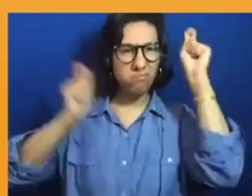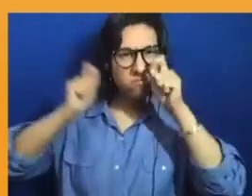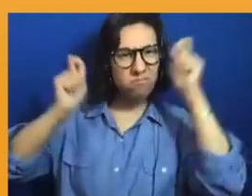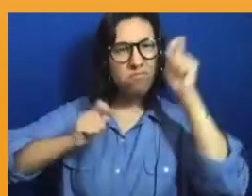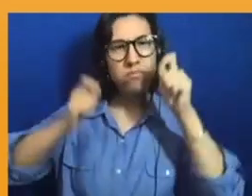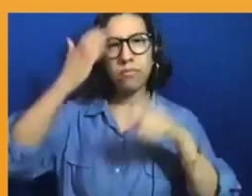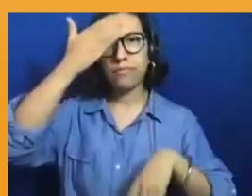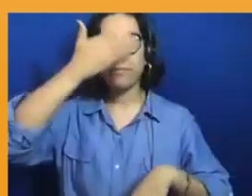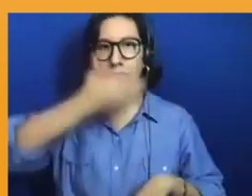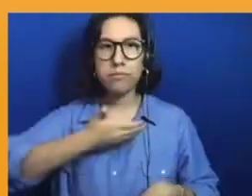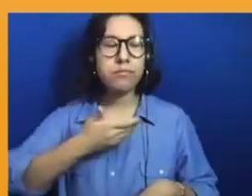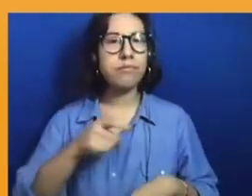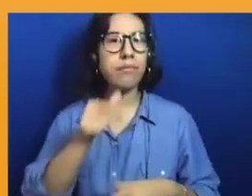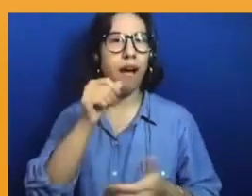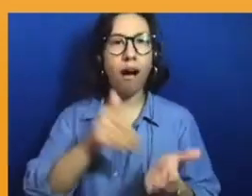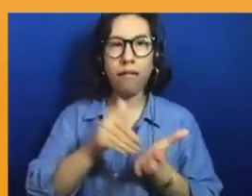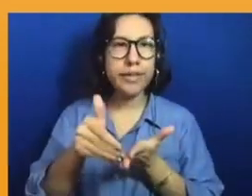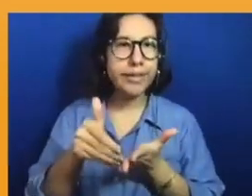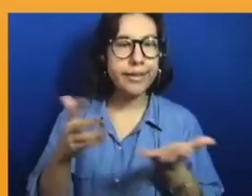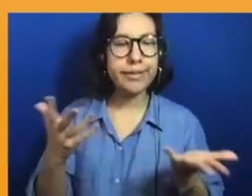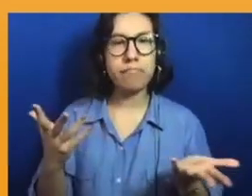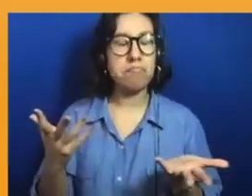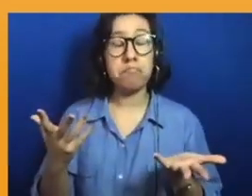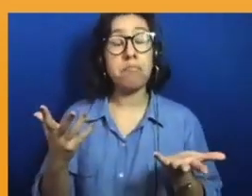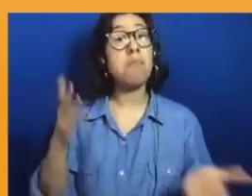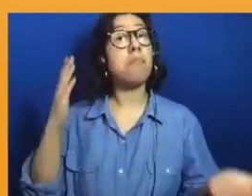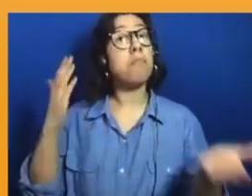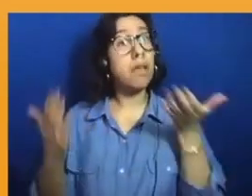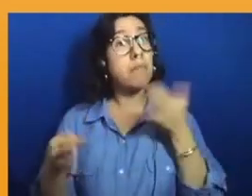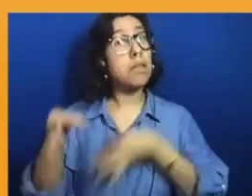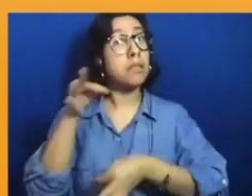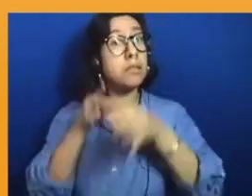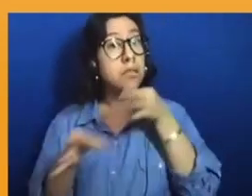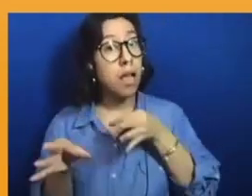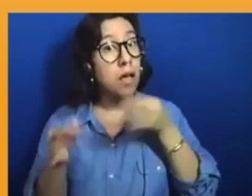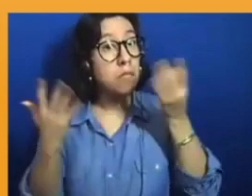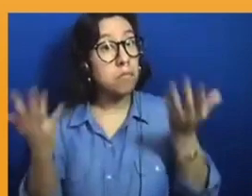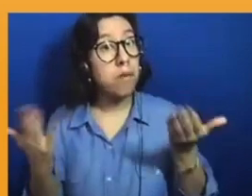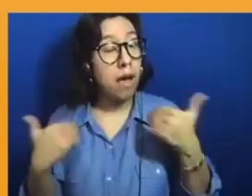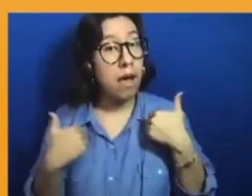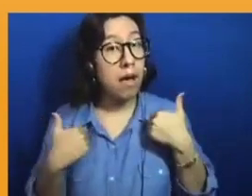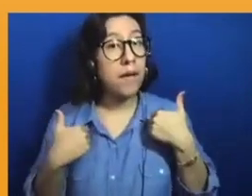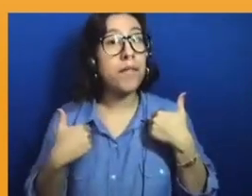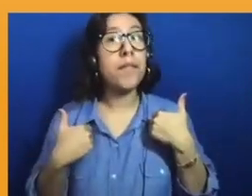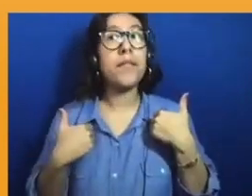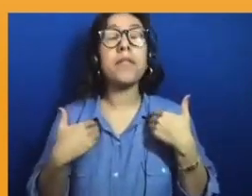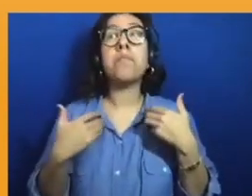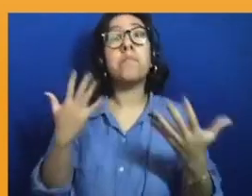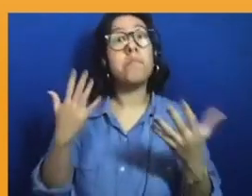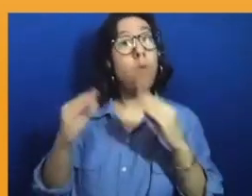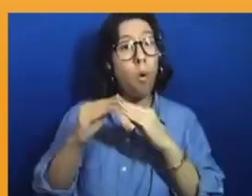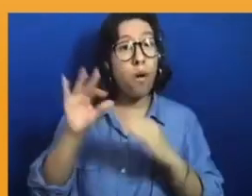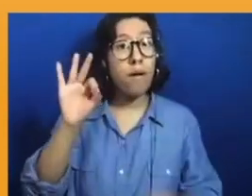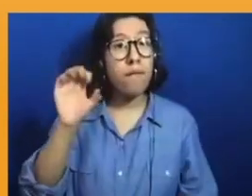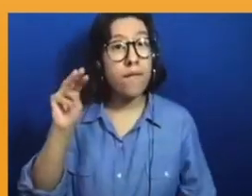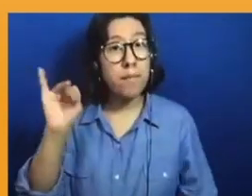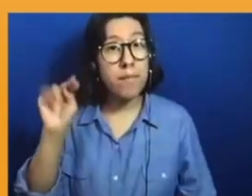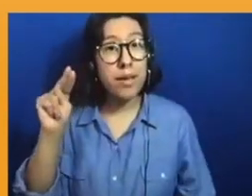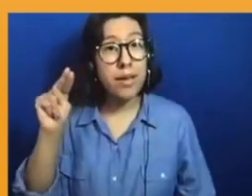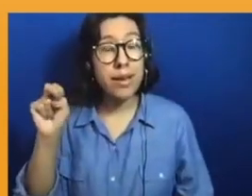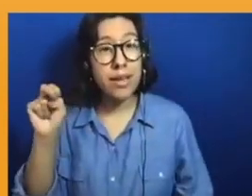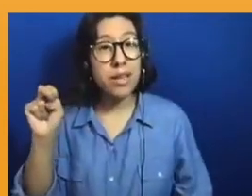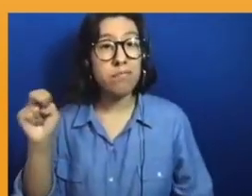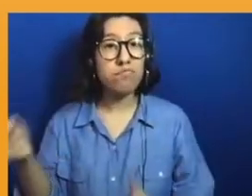and, you know, very stiff movement, but maybe there is a more feminine side to masculinity that we can